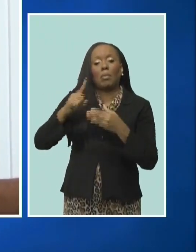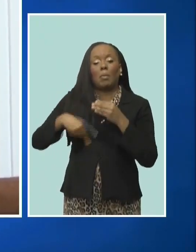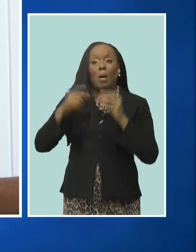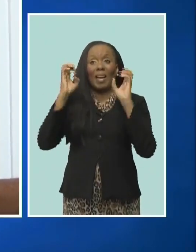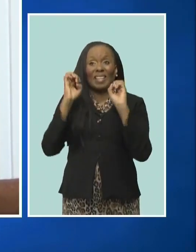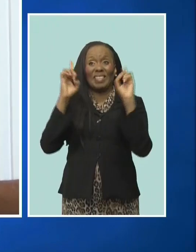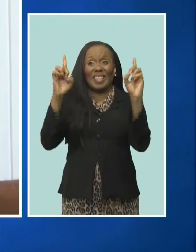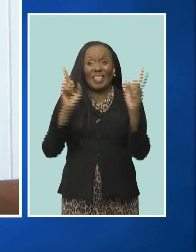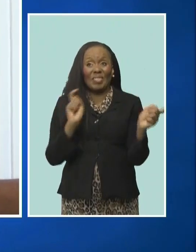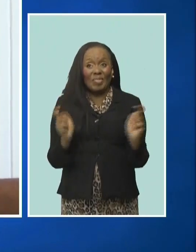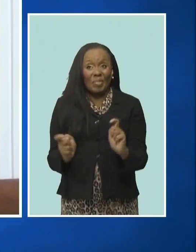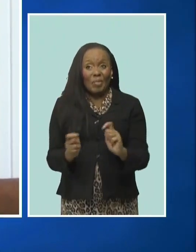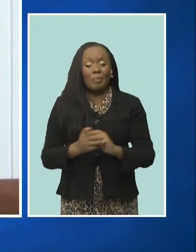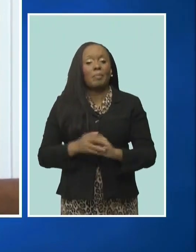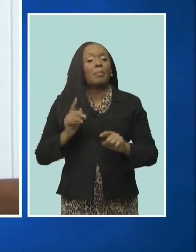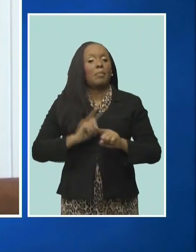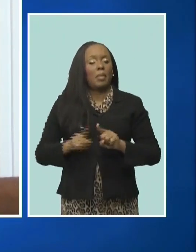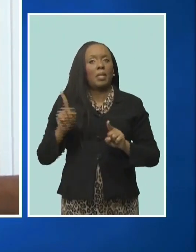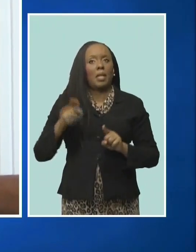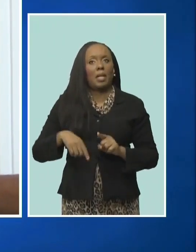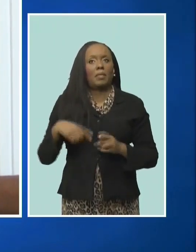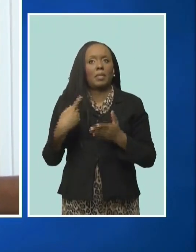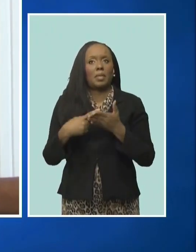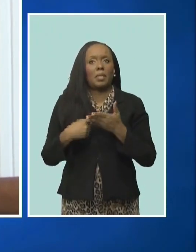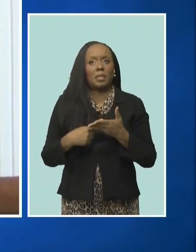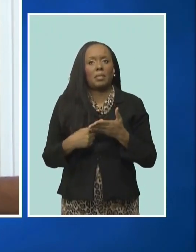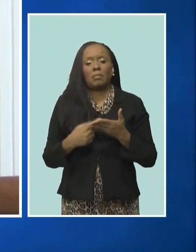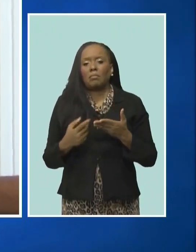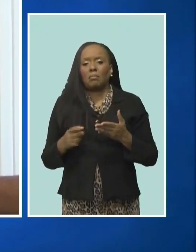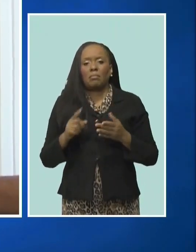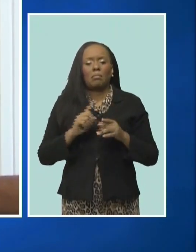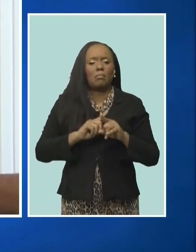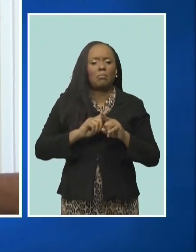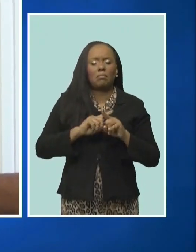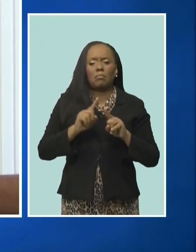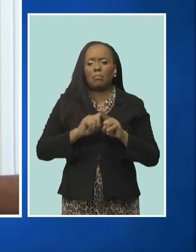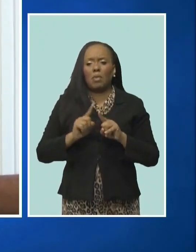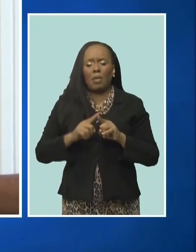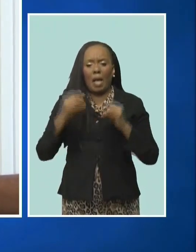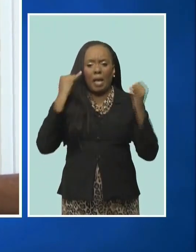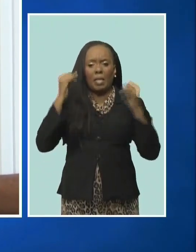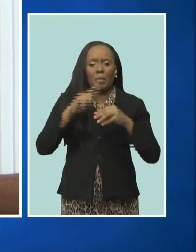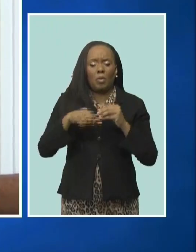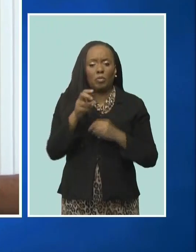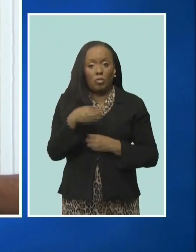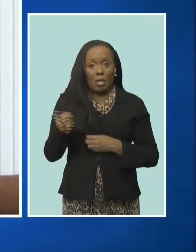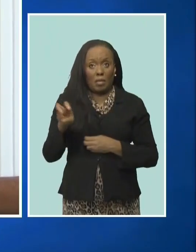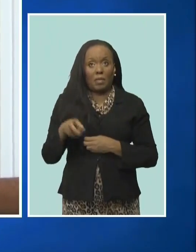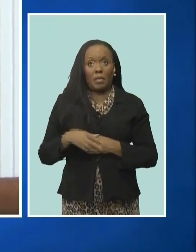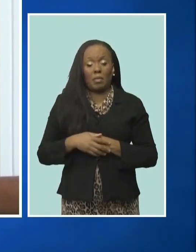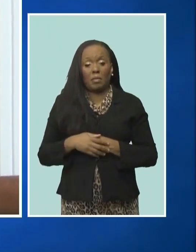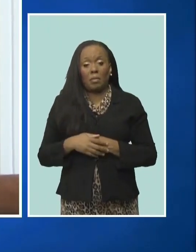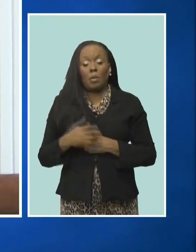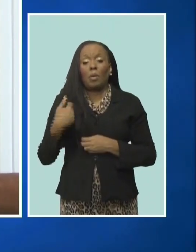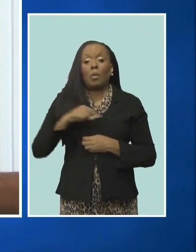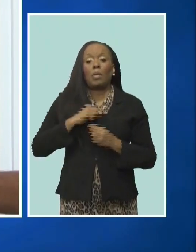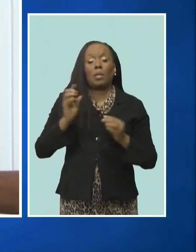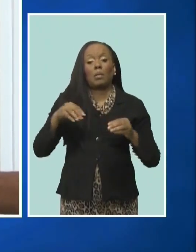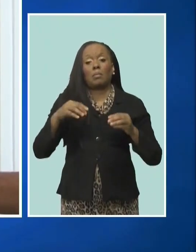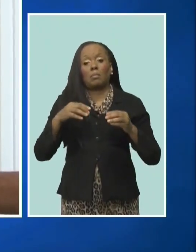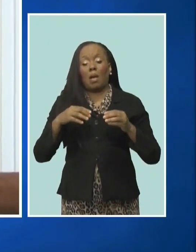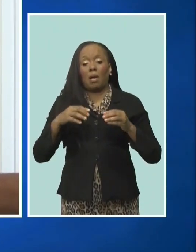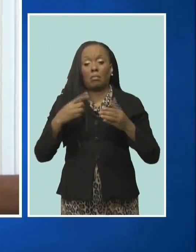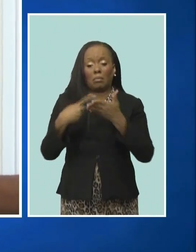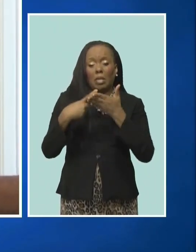now about the decision on the transfer mechanism. But we have increased significantly the training and the numbers available in there.